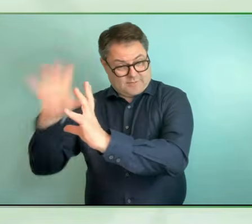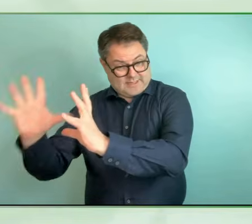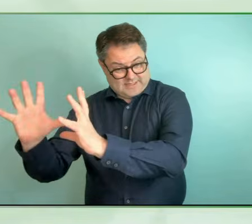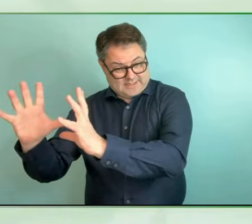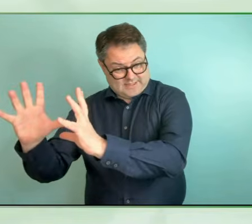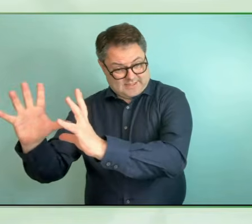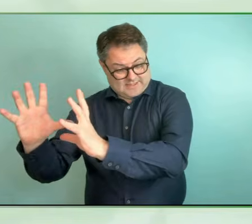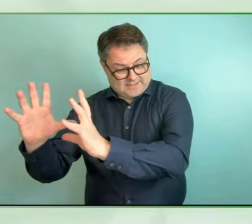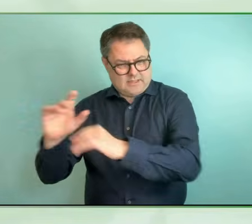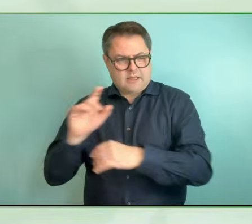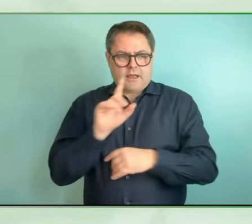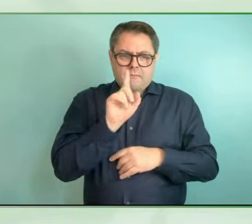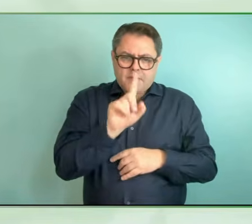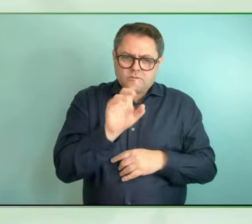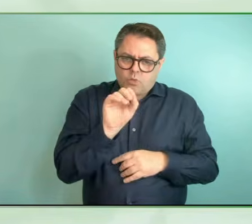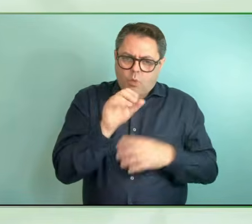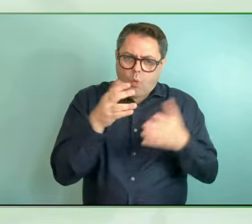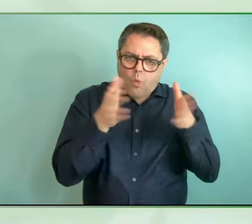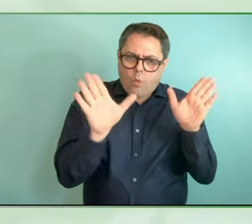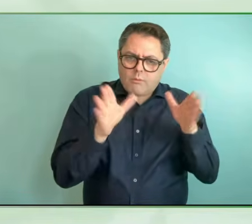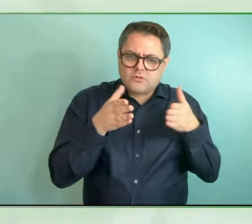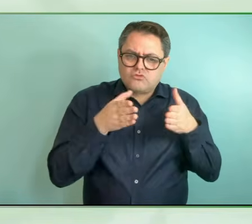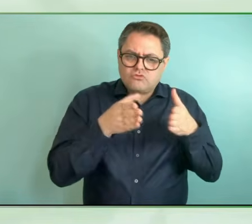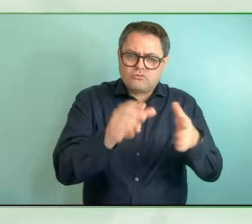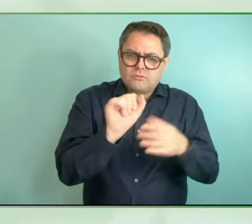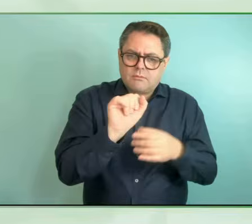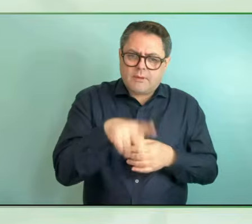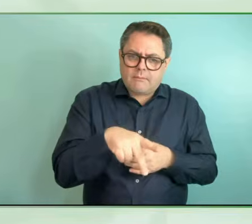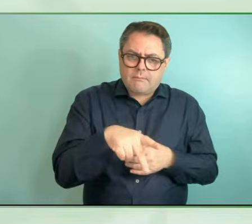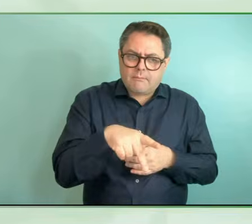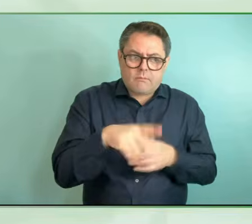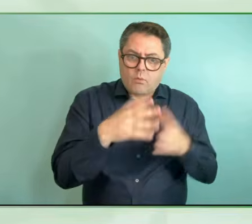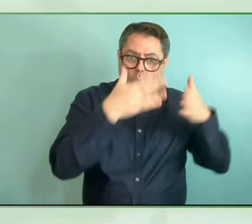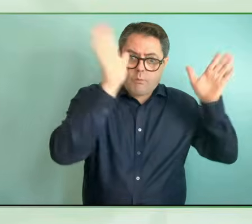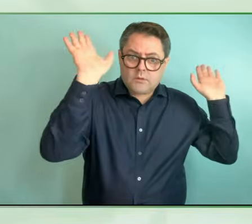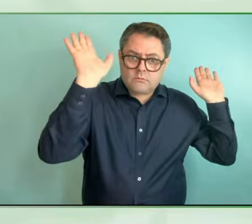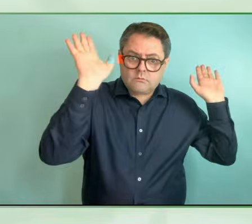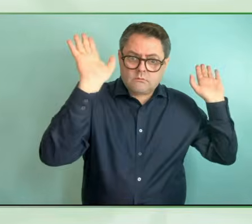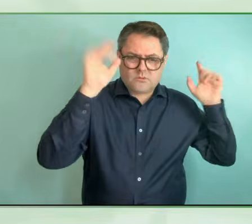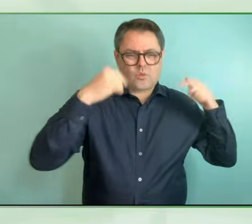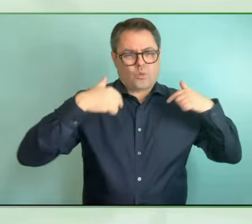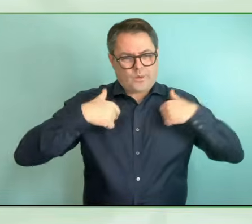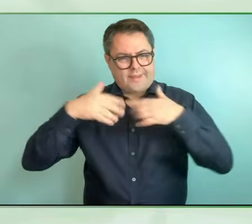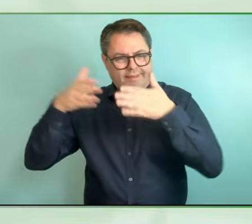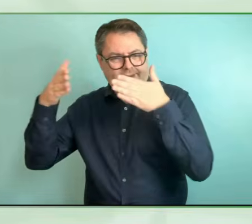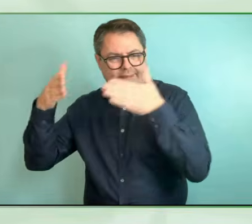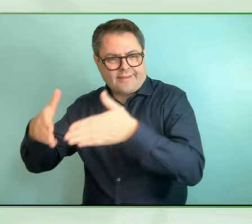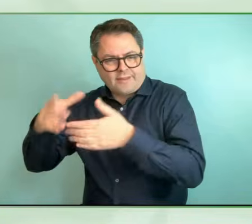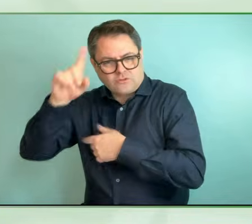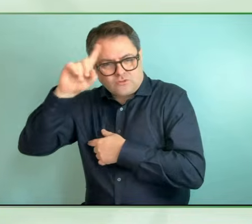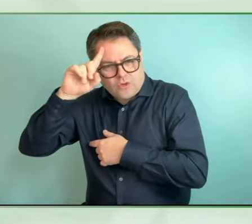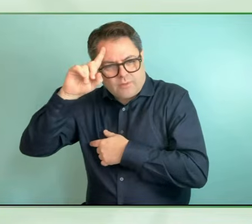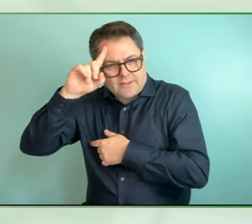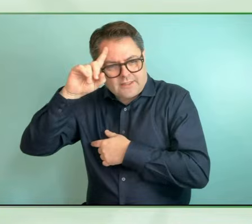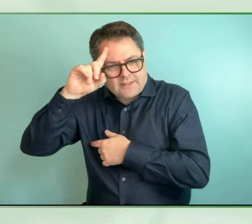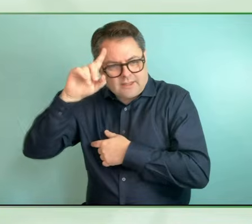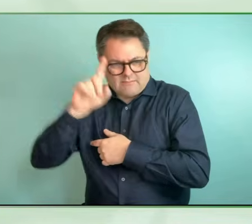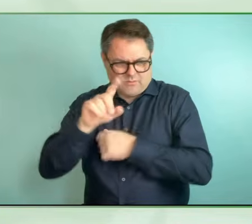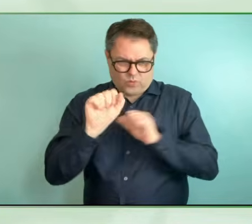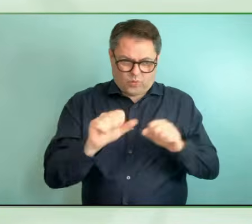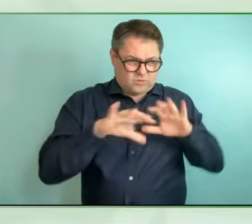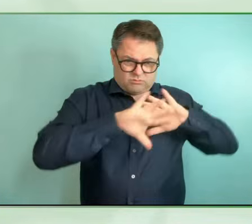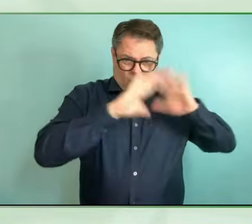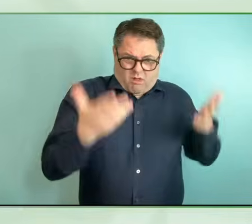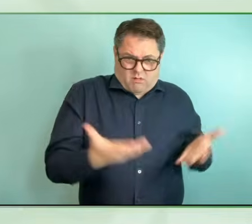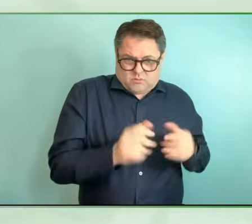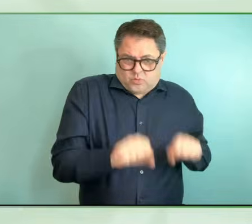anywhere if you wanted to. It's open source and open data. And how do you get the data? You